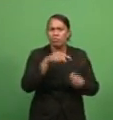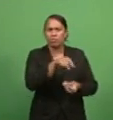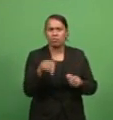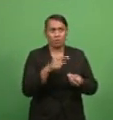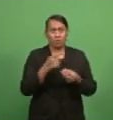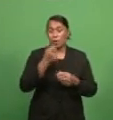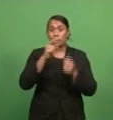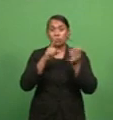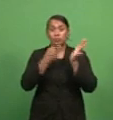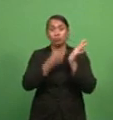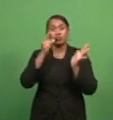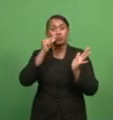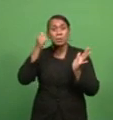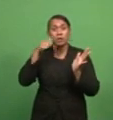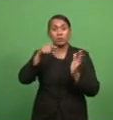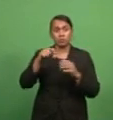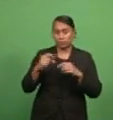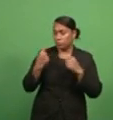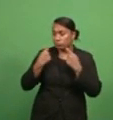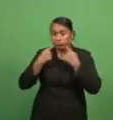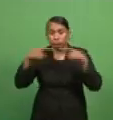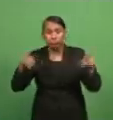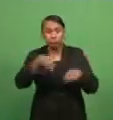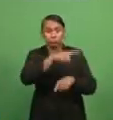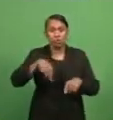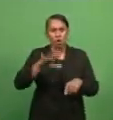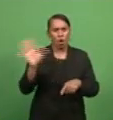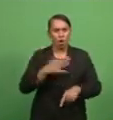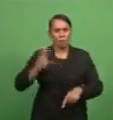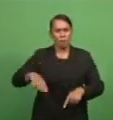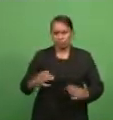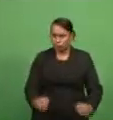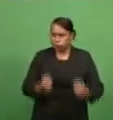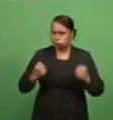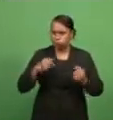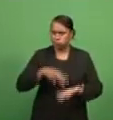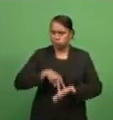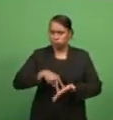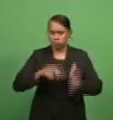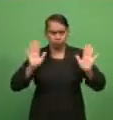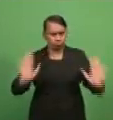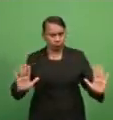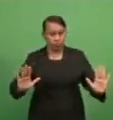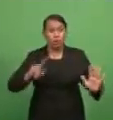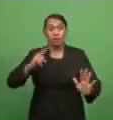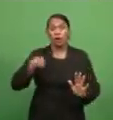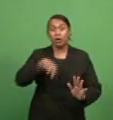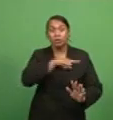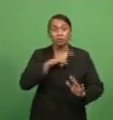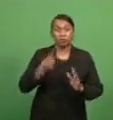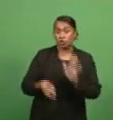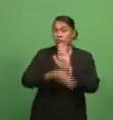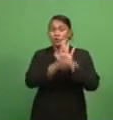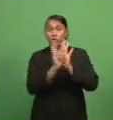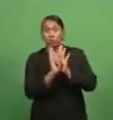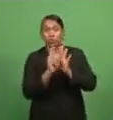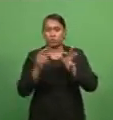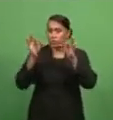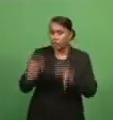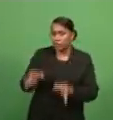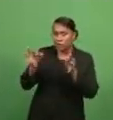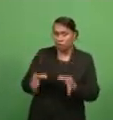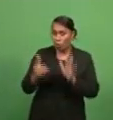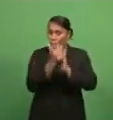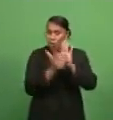party members to remain steadfast. Rumbuka says they are reviewing the judgment in detail with lawyers and will soon